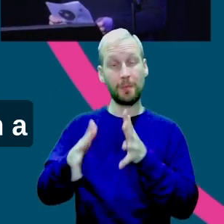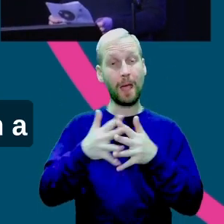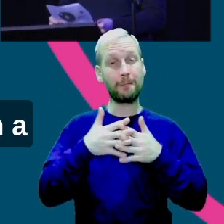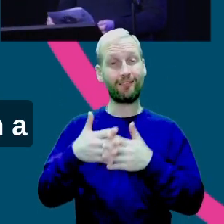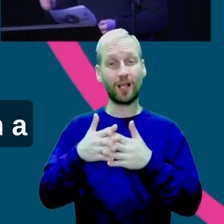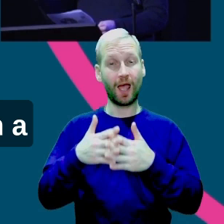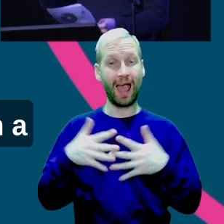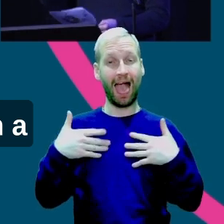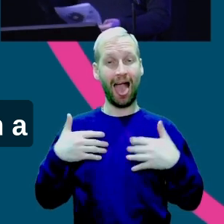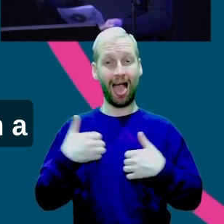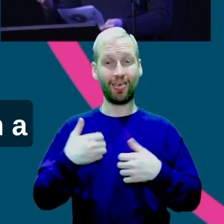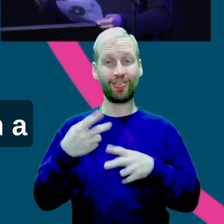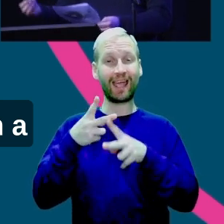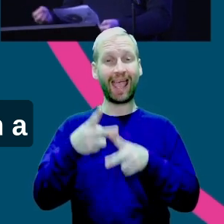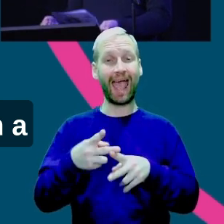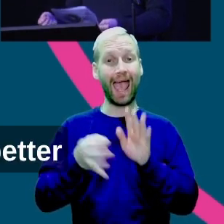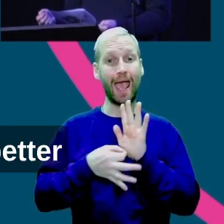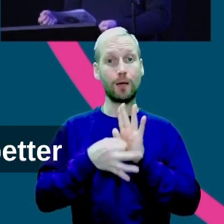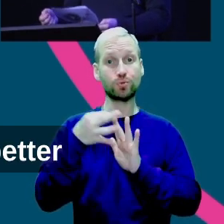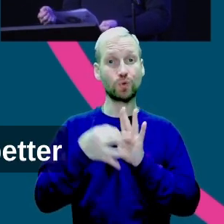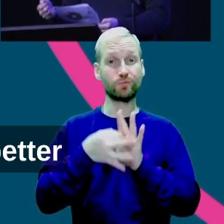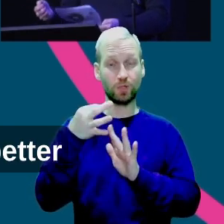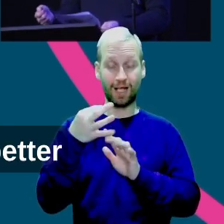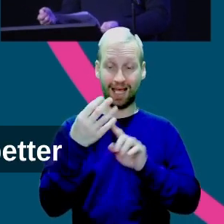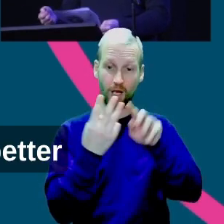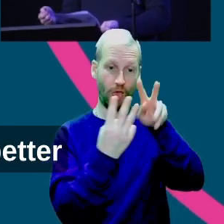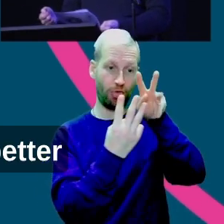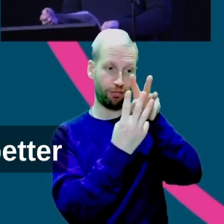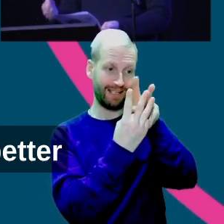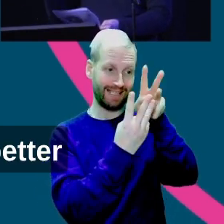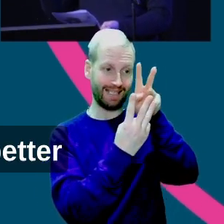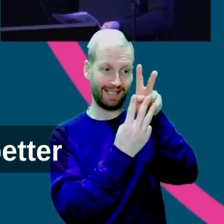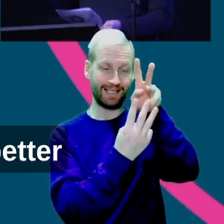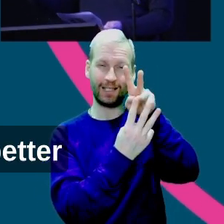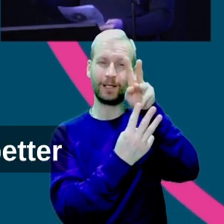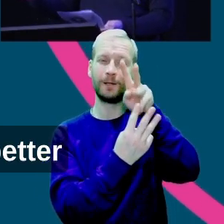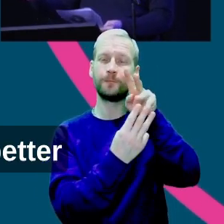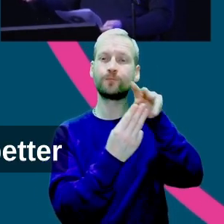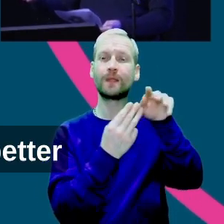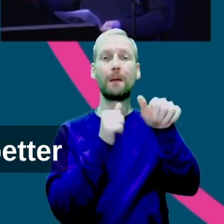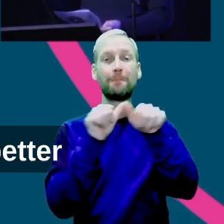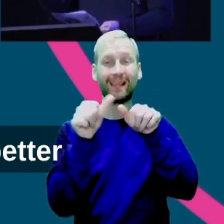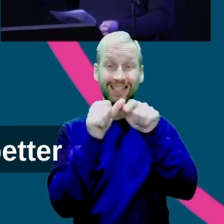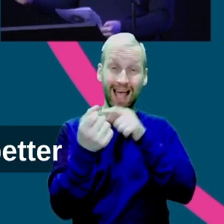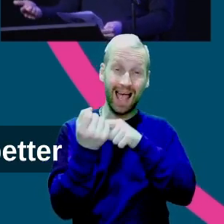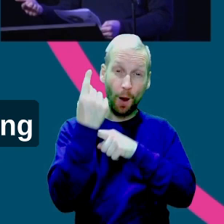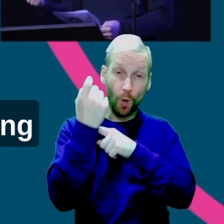Healthcare Improvement, and this started off with a triple aim, which, if I were to summarize, better